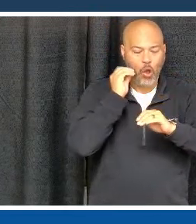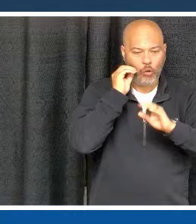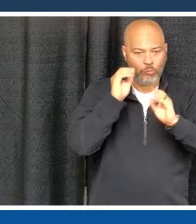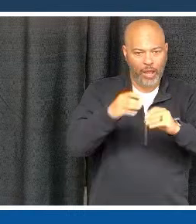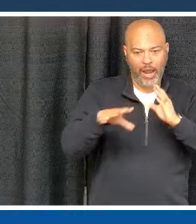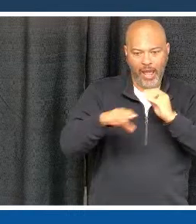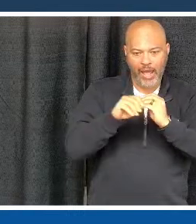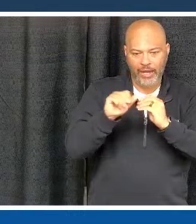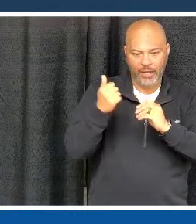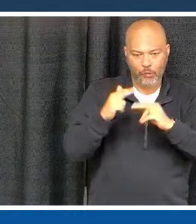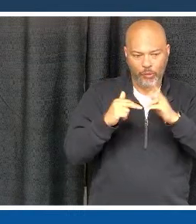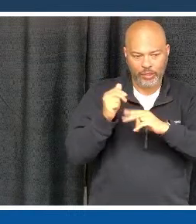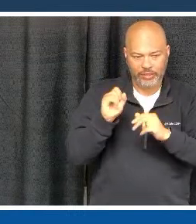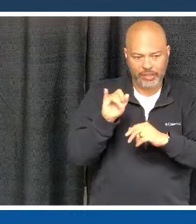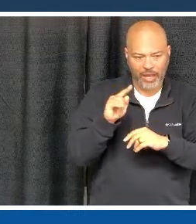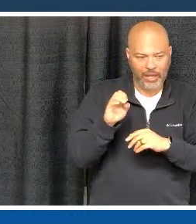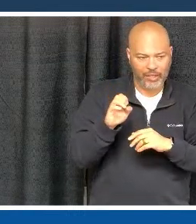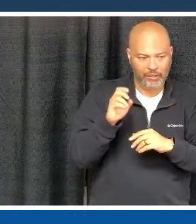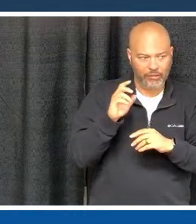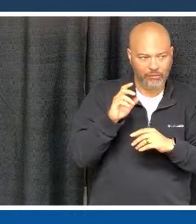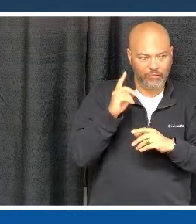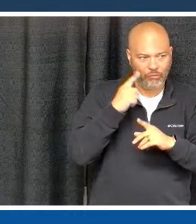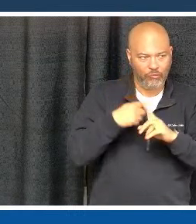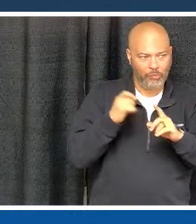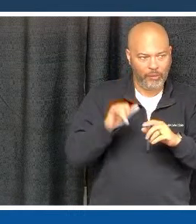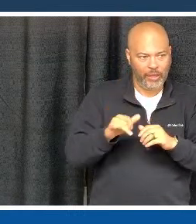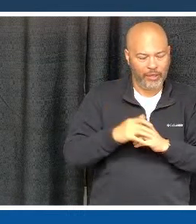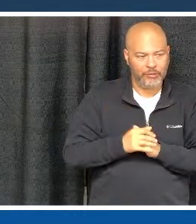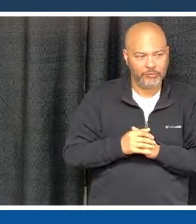one more building site off that flag lot.